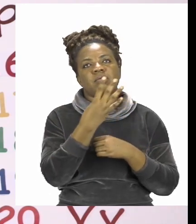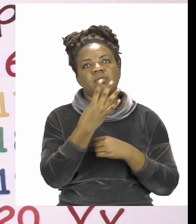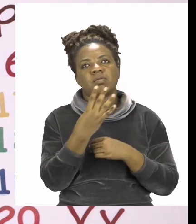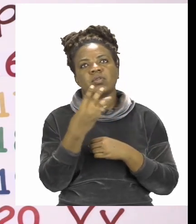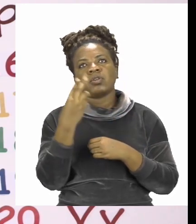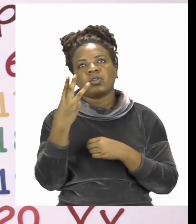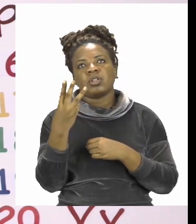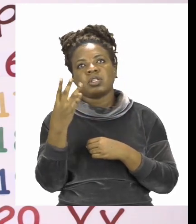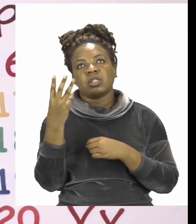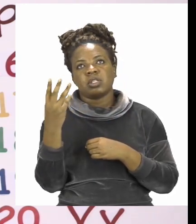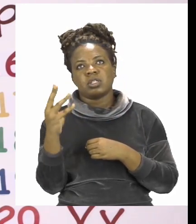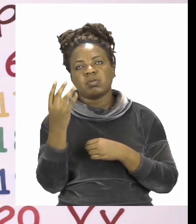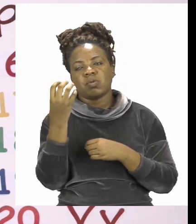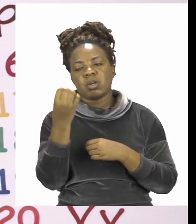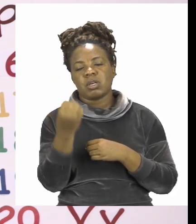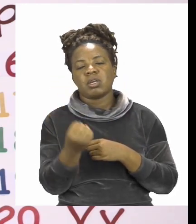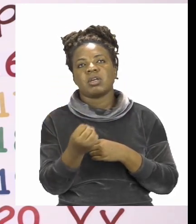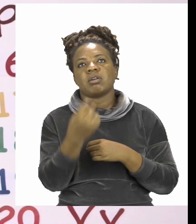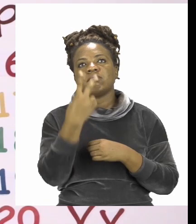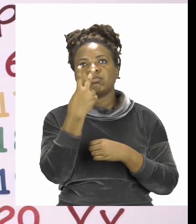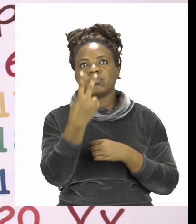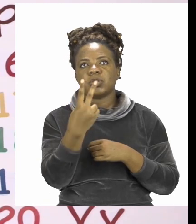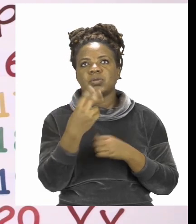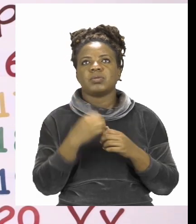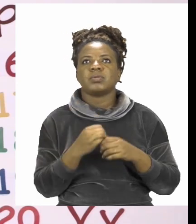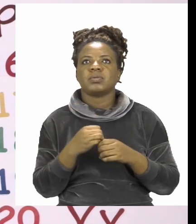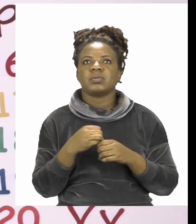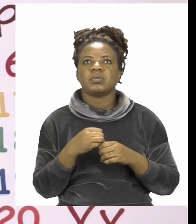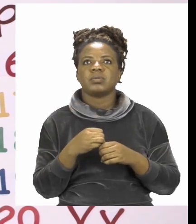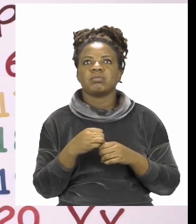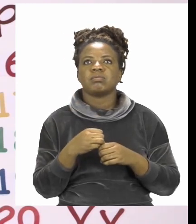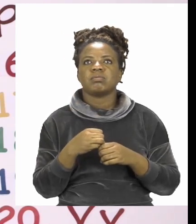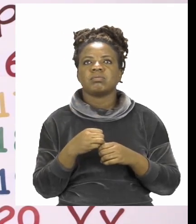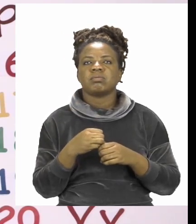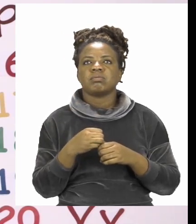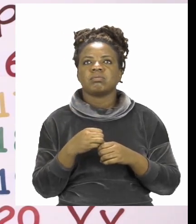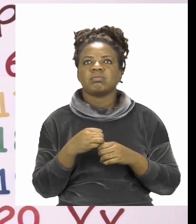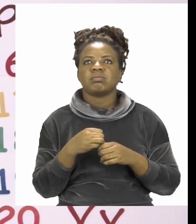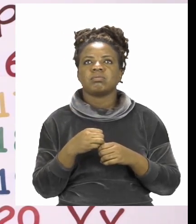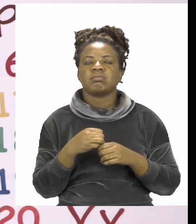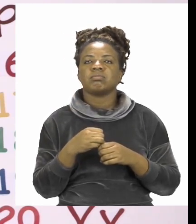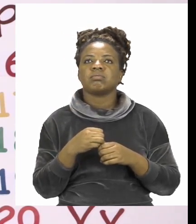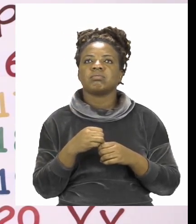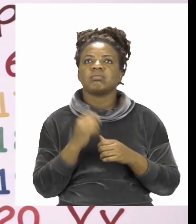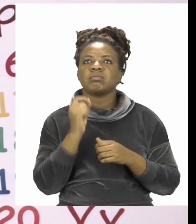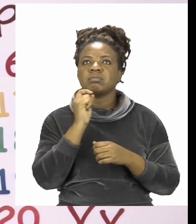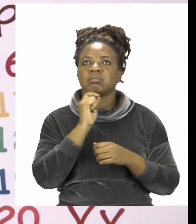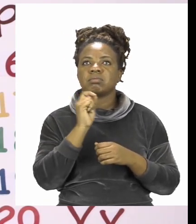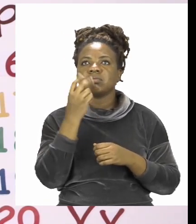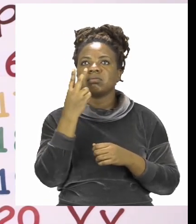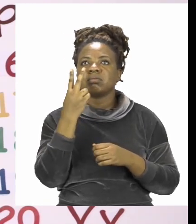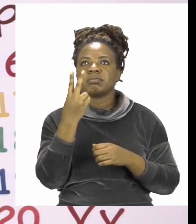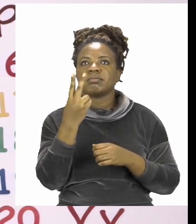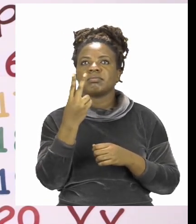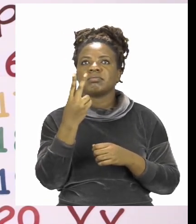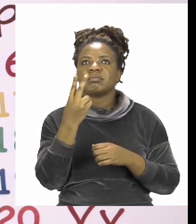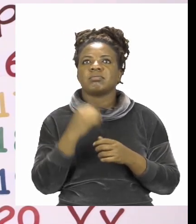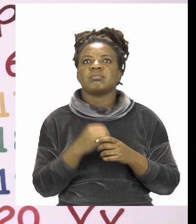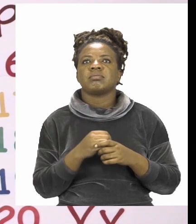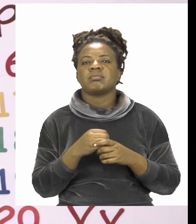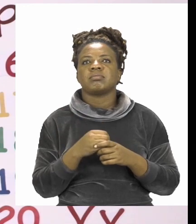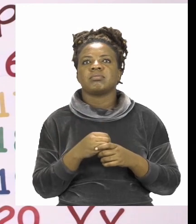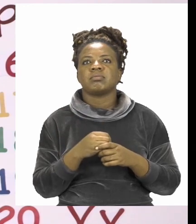So on top here, just the same as it is in your page, you're going to write 2. To